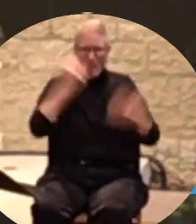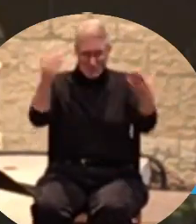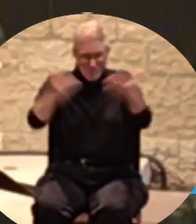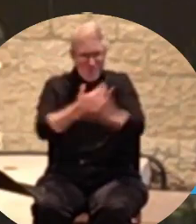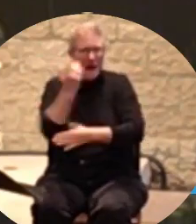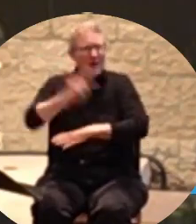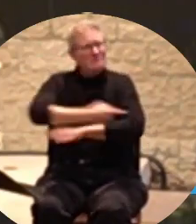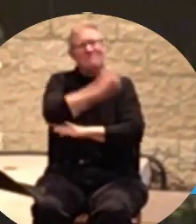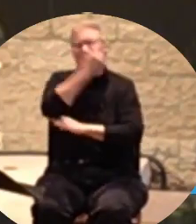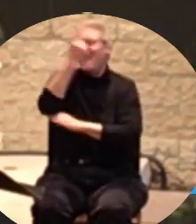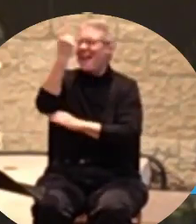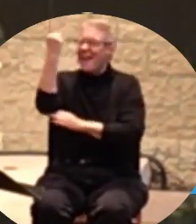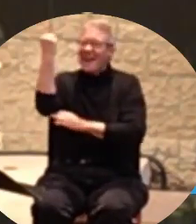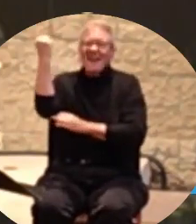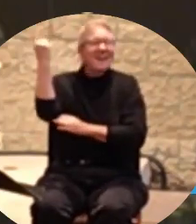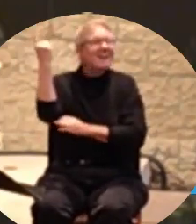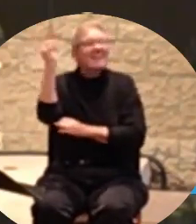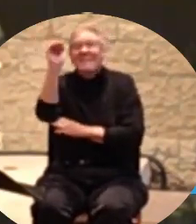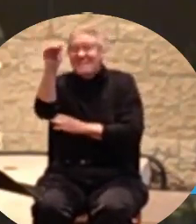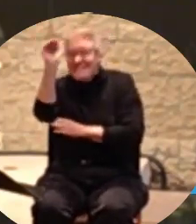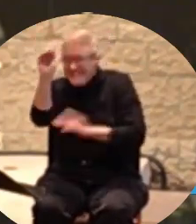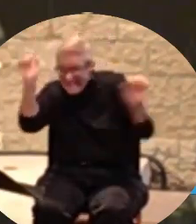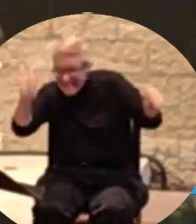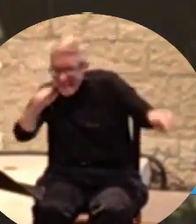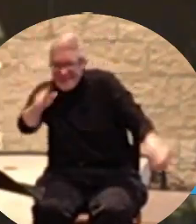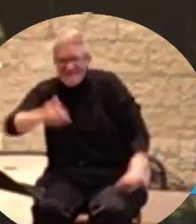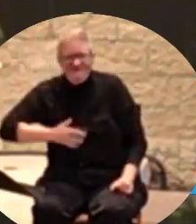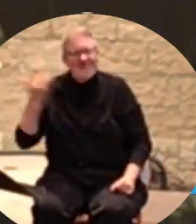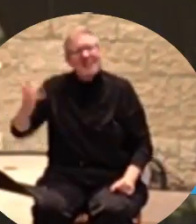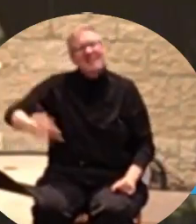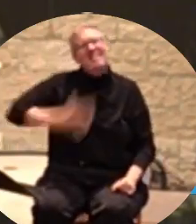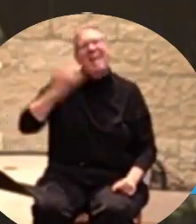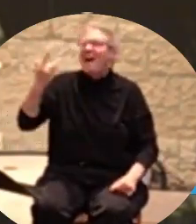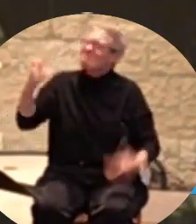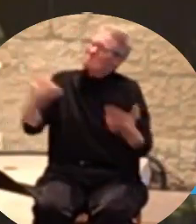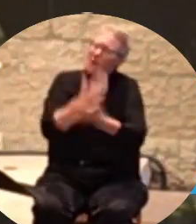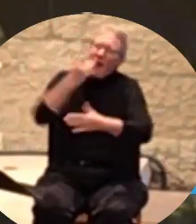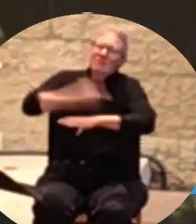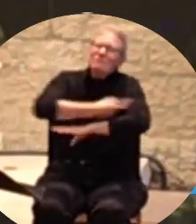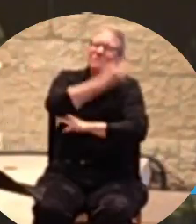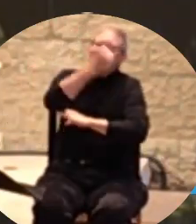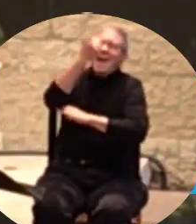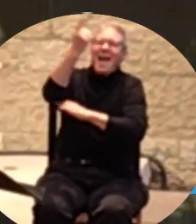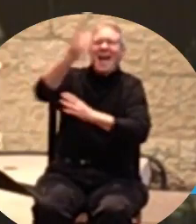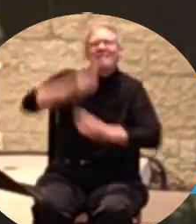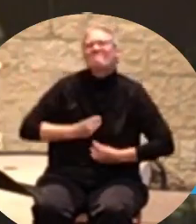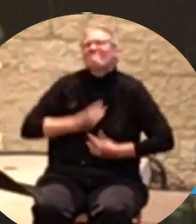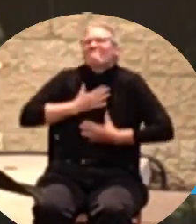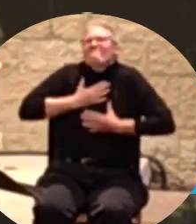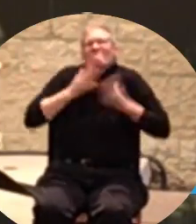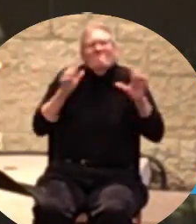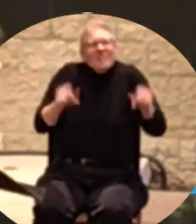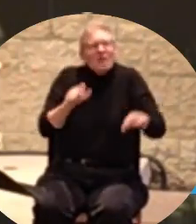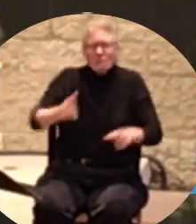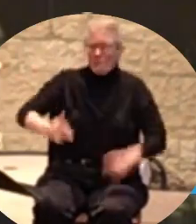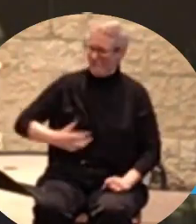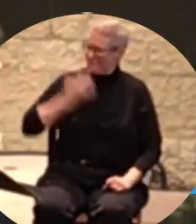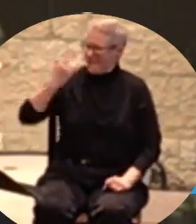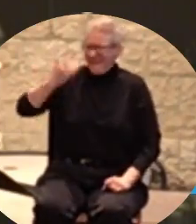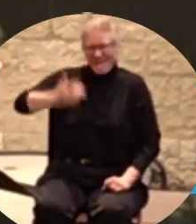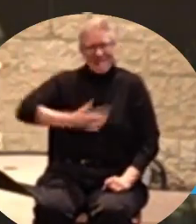a brand new day? Can't you feel a brand new day? Can't